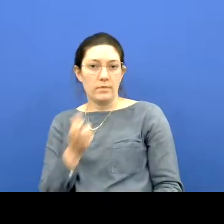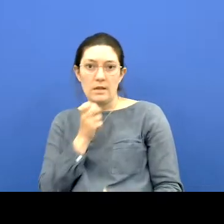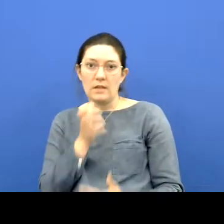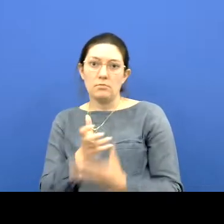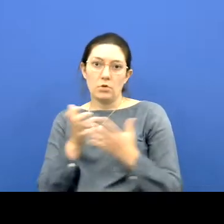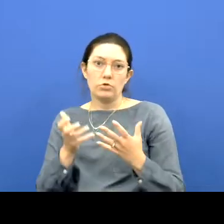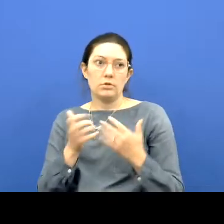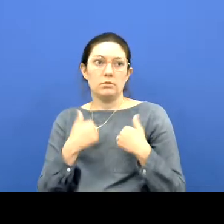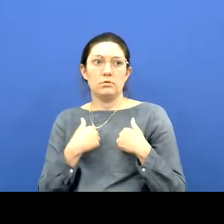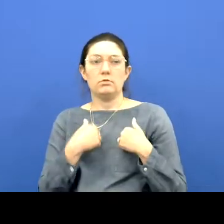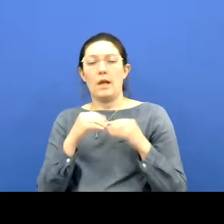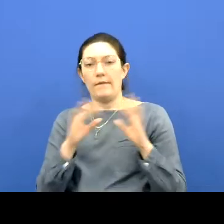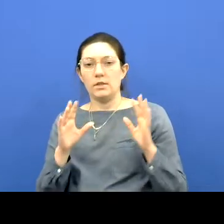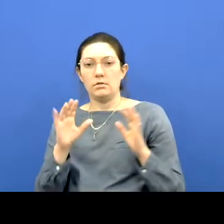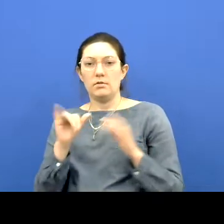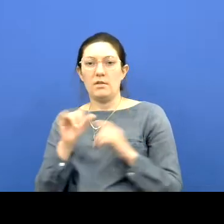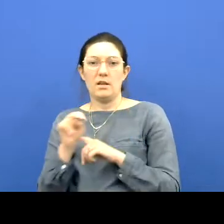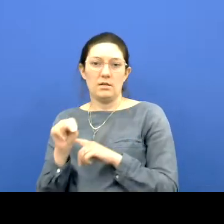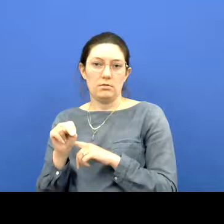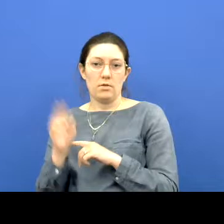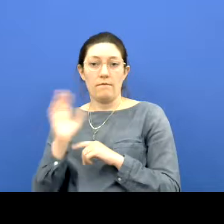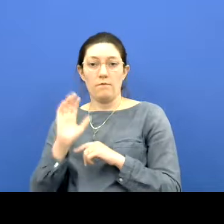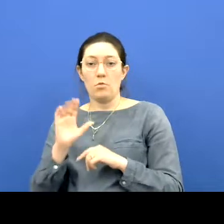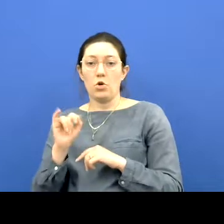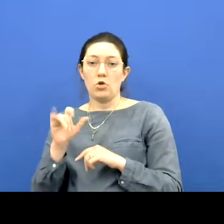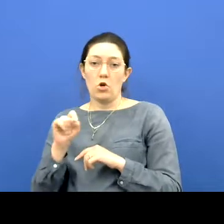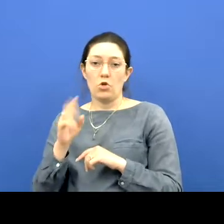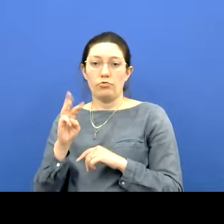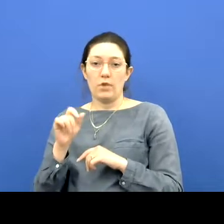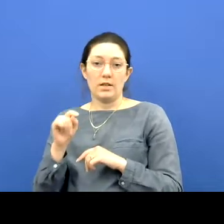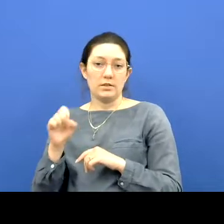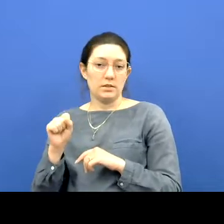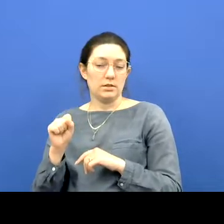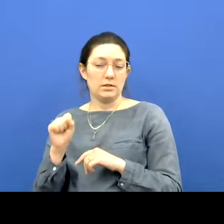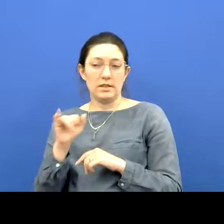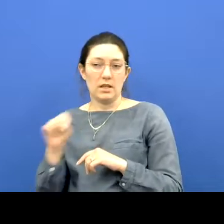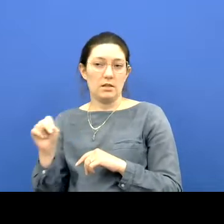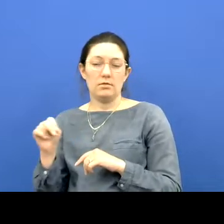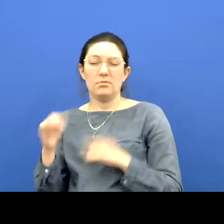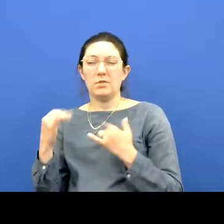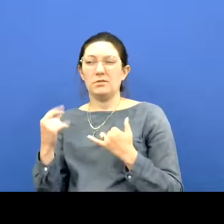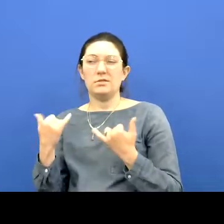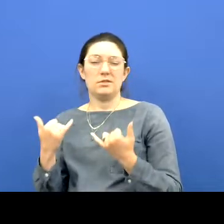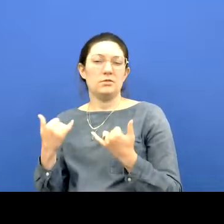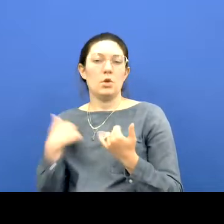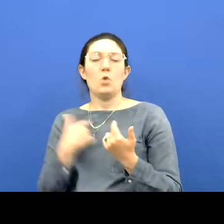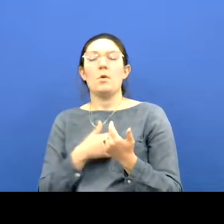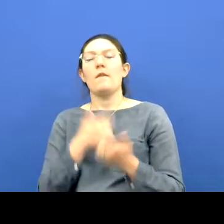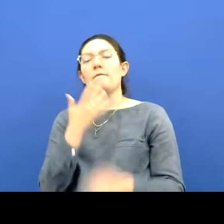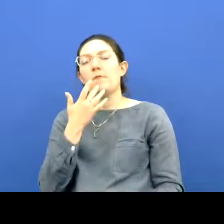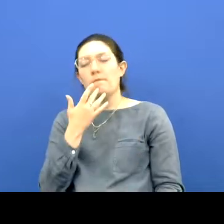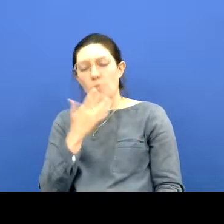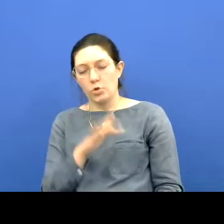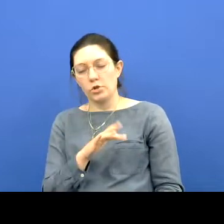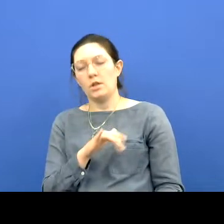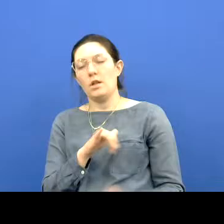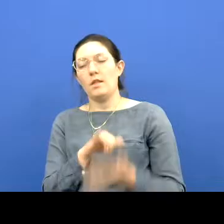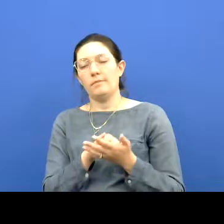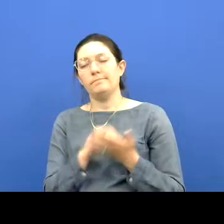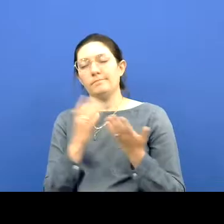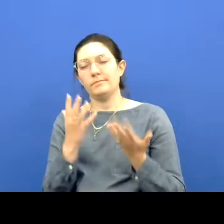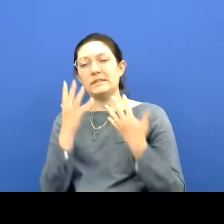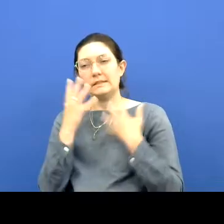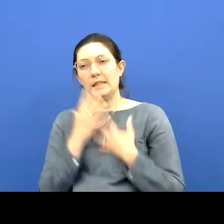as obviously as the former Cartwrights, but we're very fortunate. Sadly,